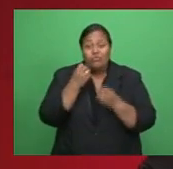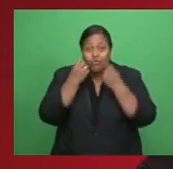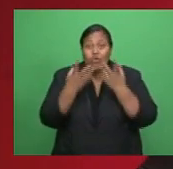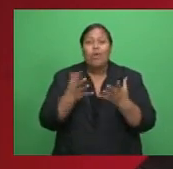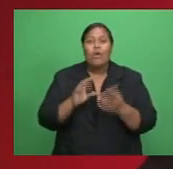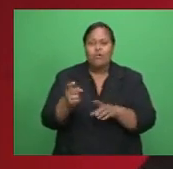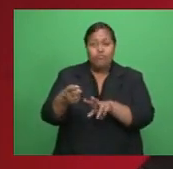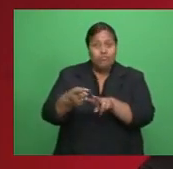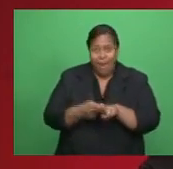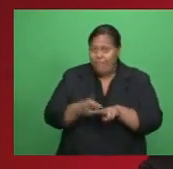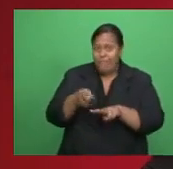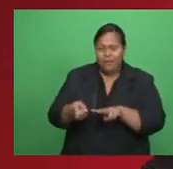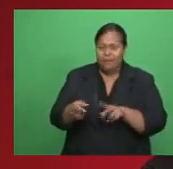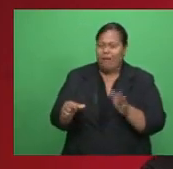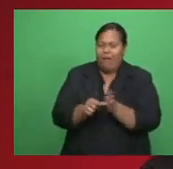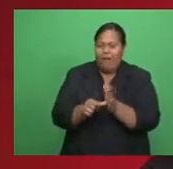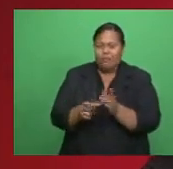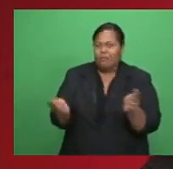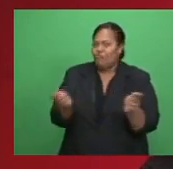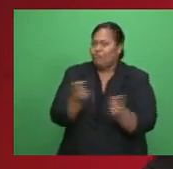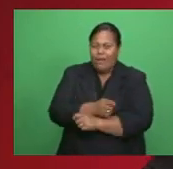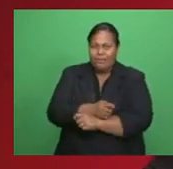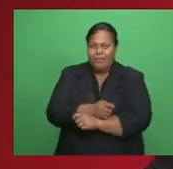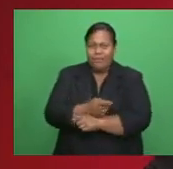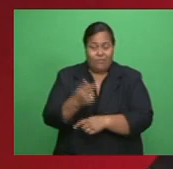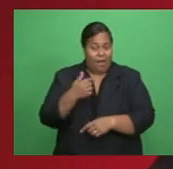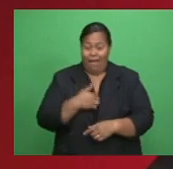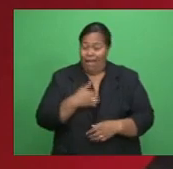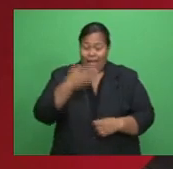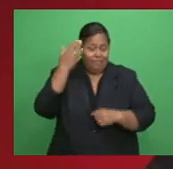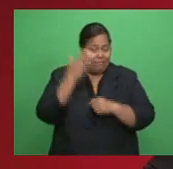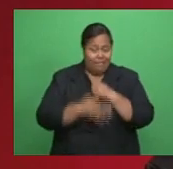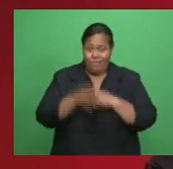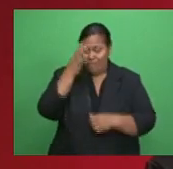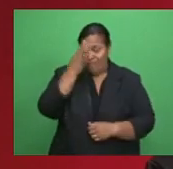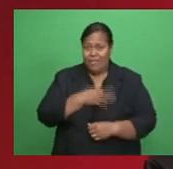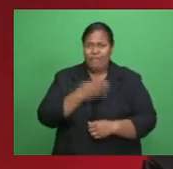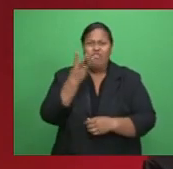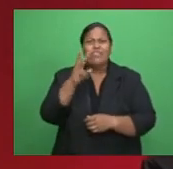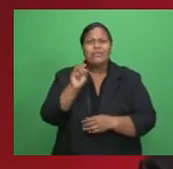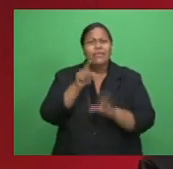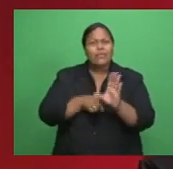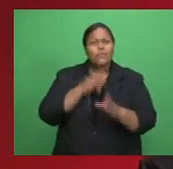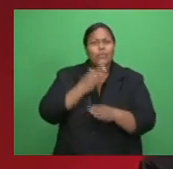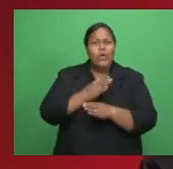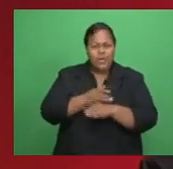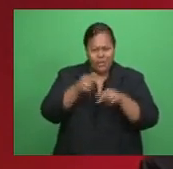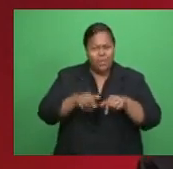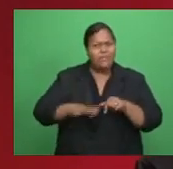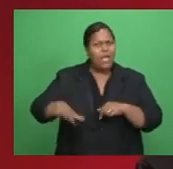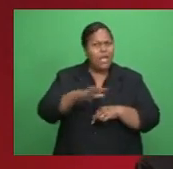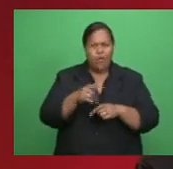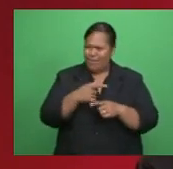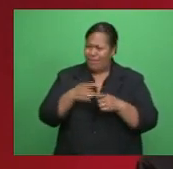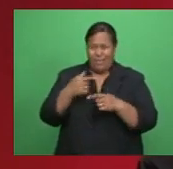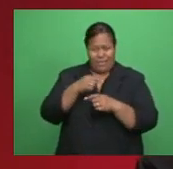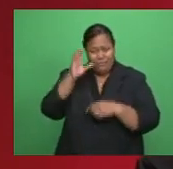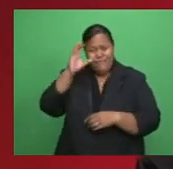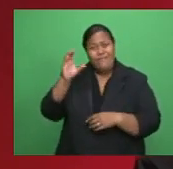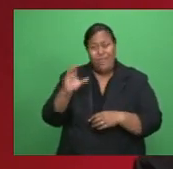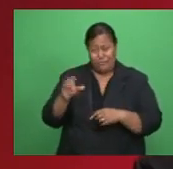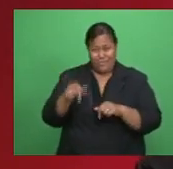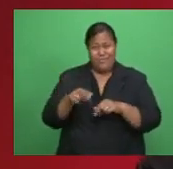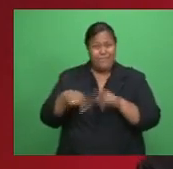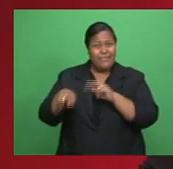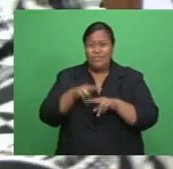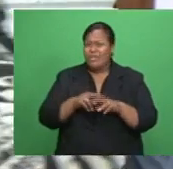I don't believe, having worked in this area for over 30 years, that we have the expertise in this country to rehabilitate